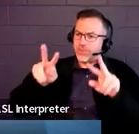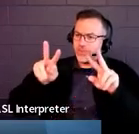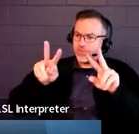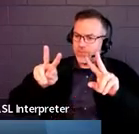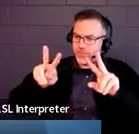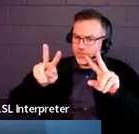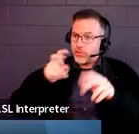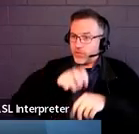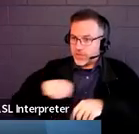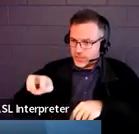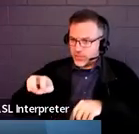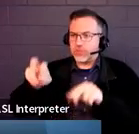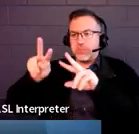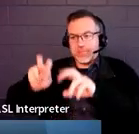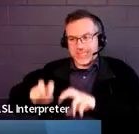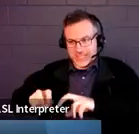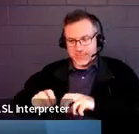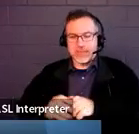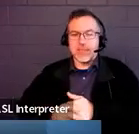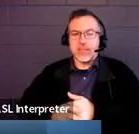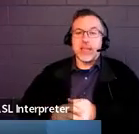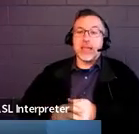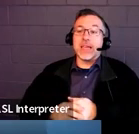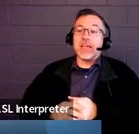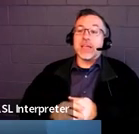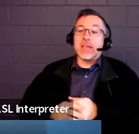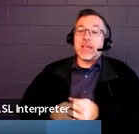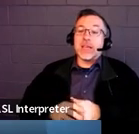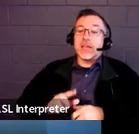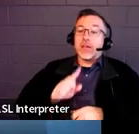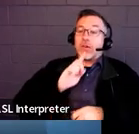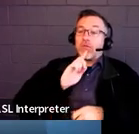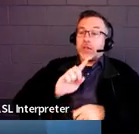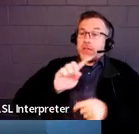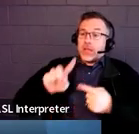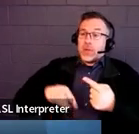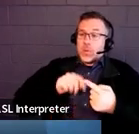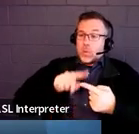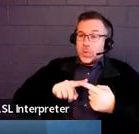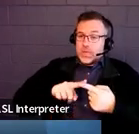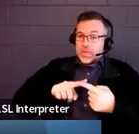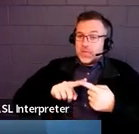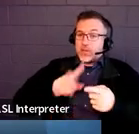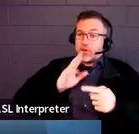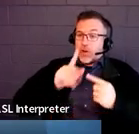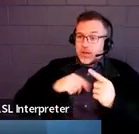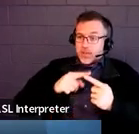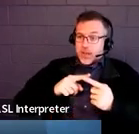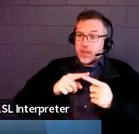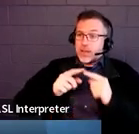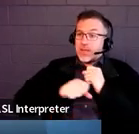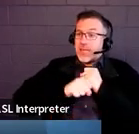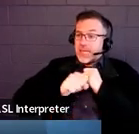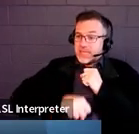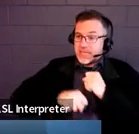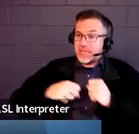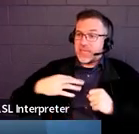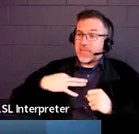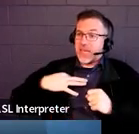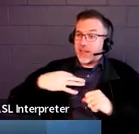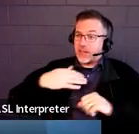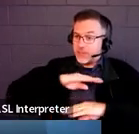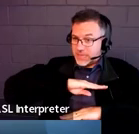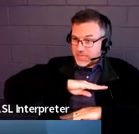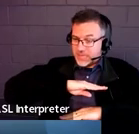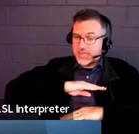study, especially when it relates to extended eligibility. And it's not extended, it's